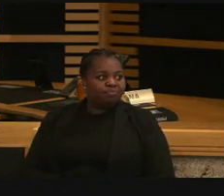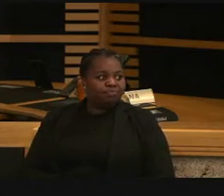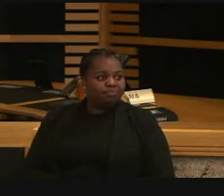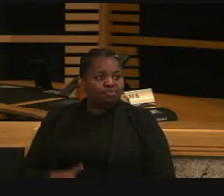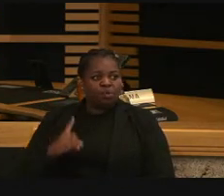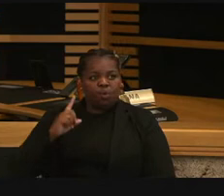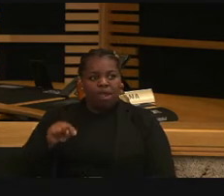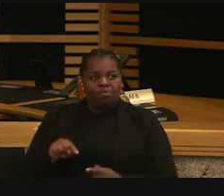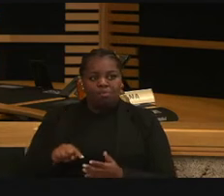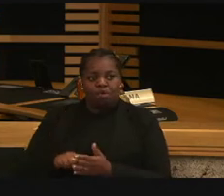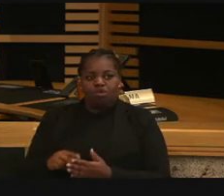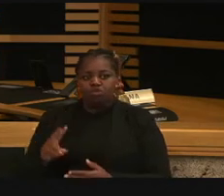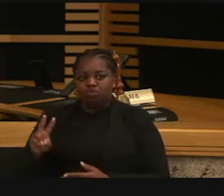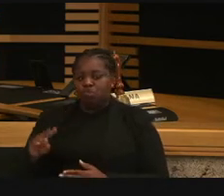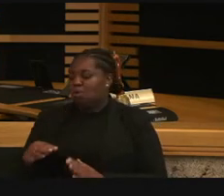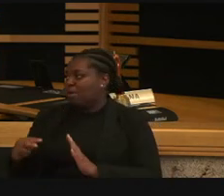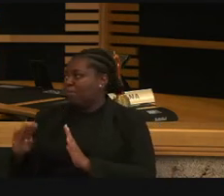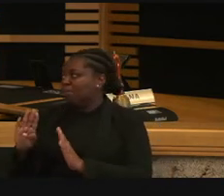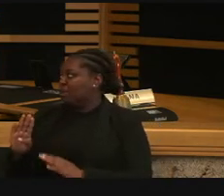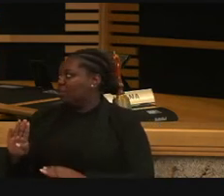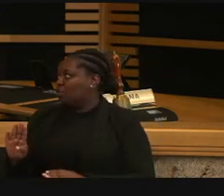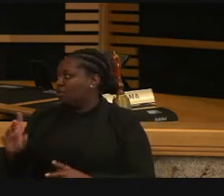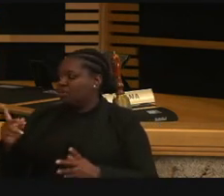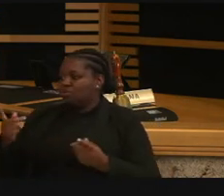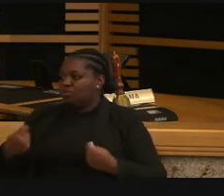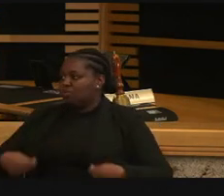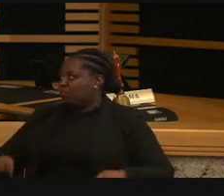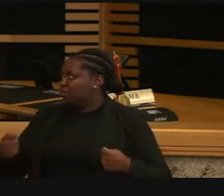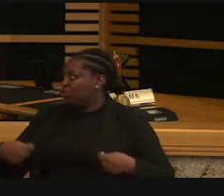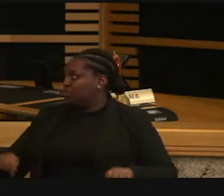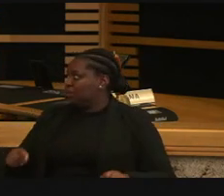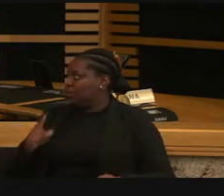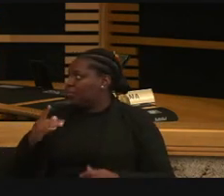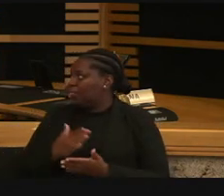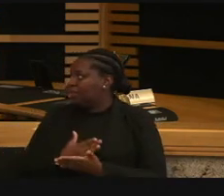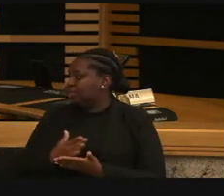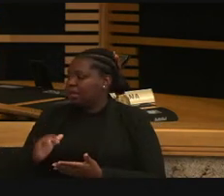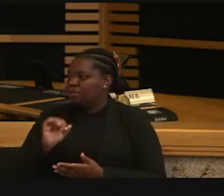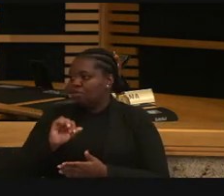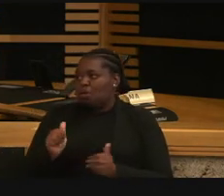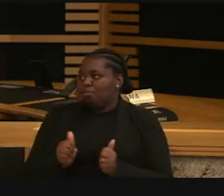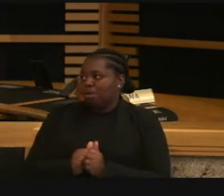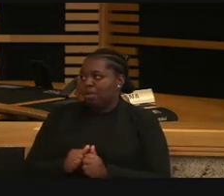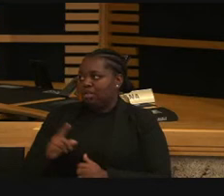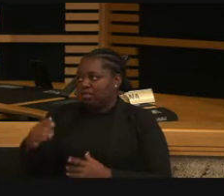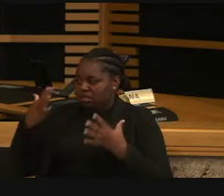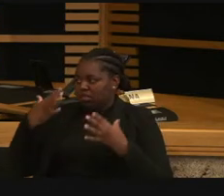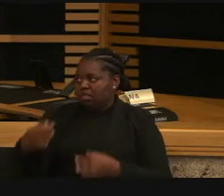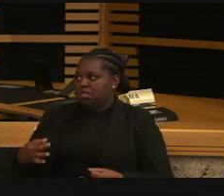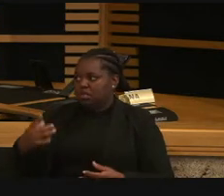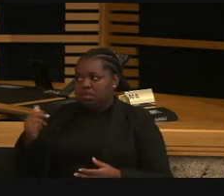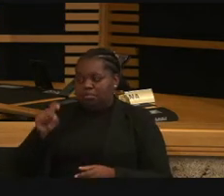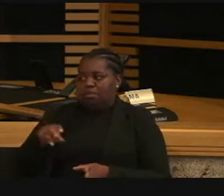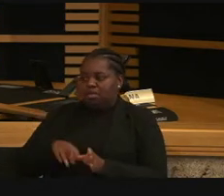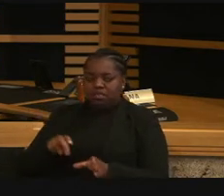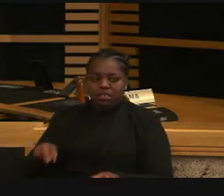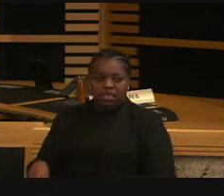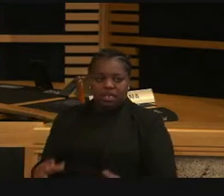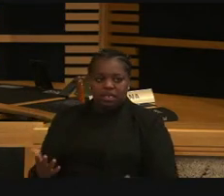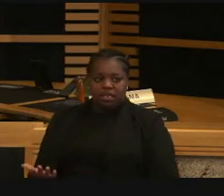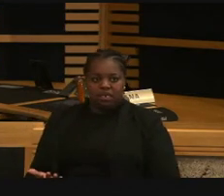1.2 billion rands in irregular expenditure. That's some of your partners that decided to say he must resign.